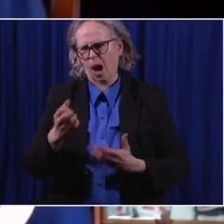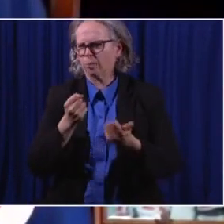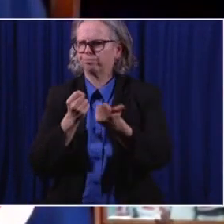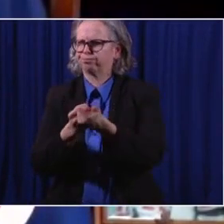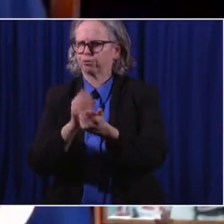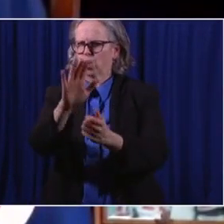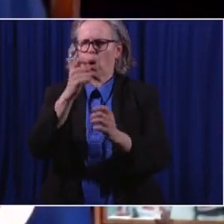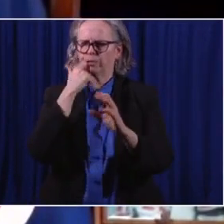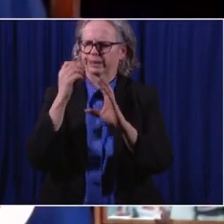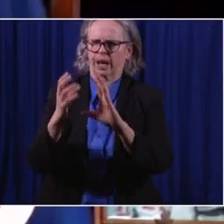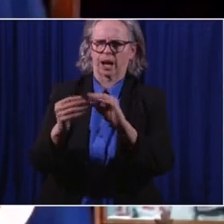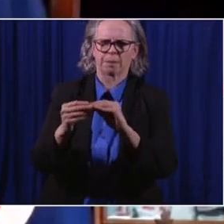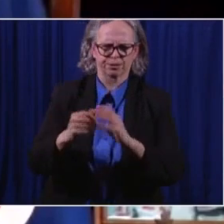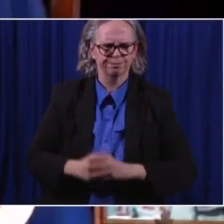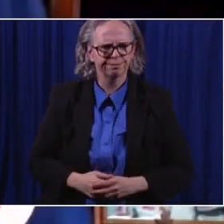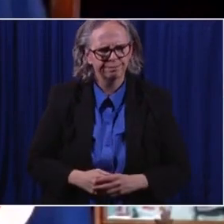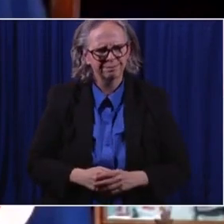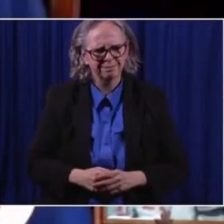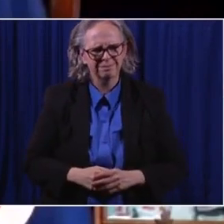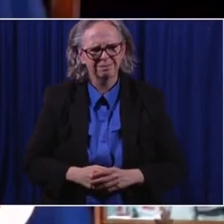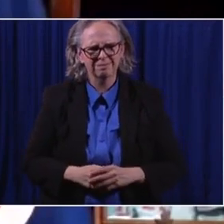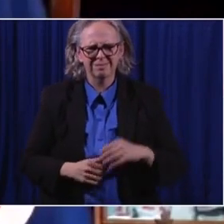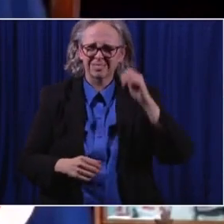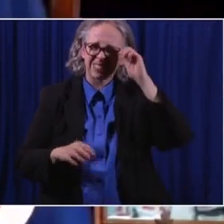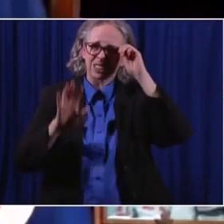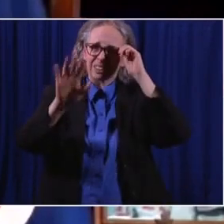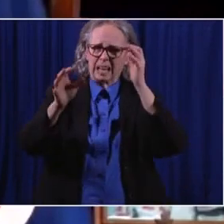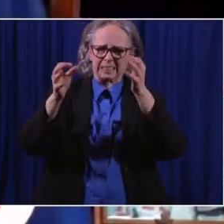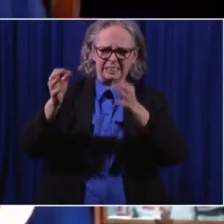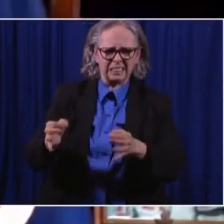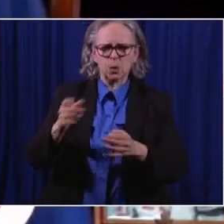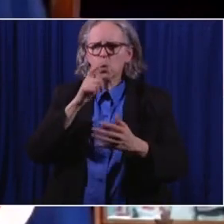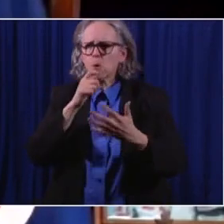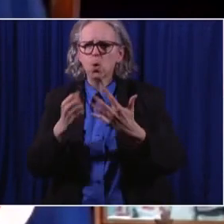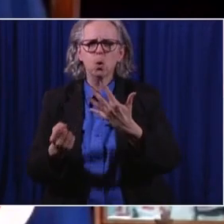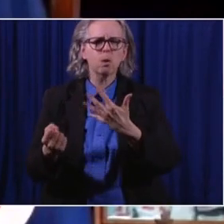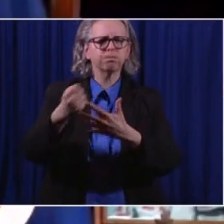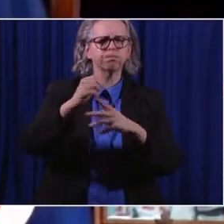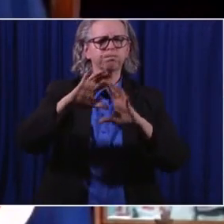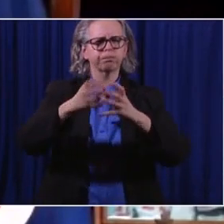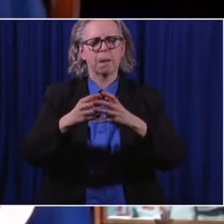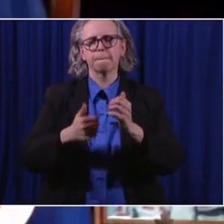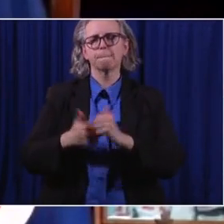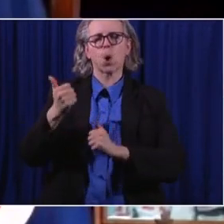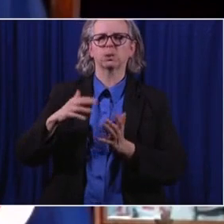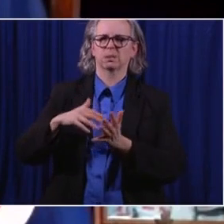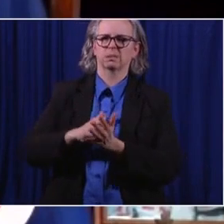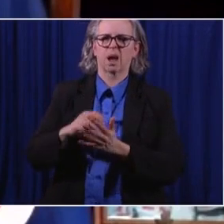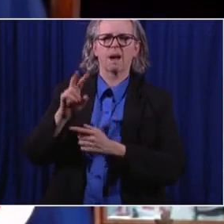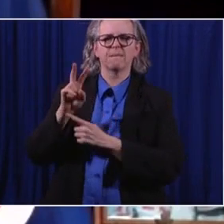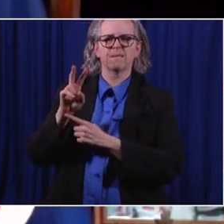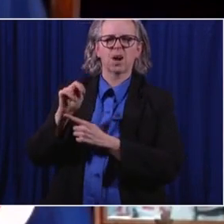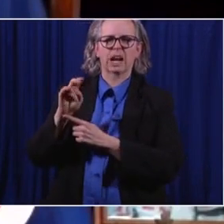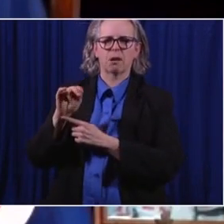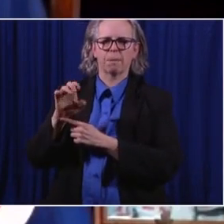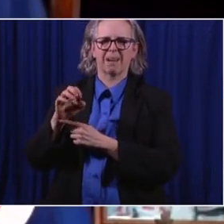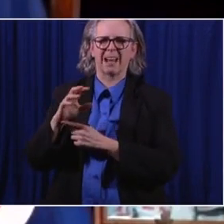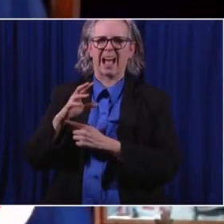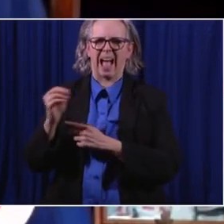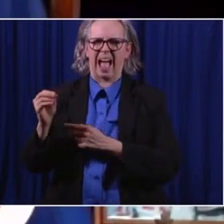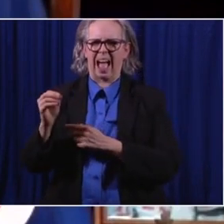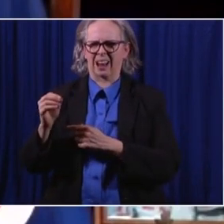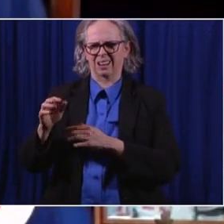most vulnerable and the silent victims of the virus, our kids. And I just want